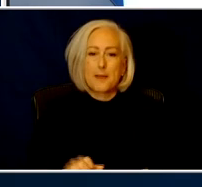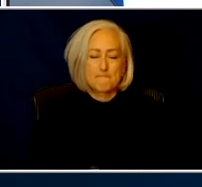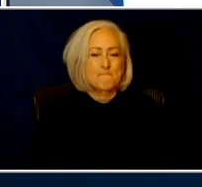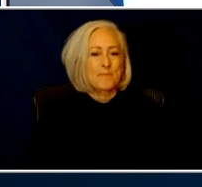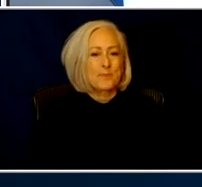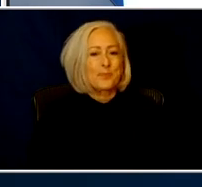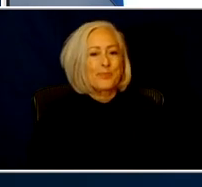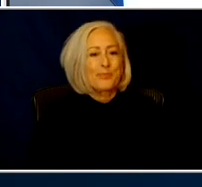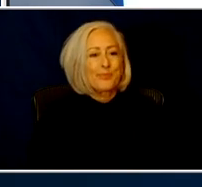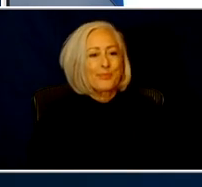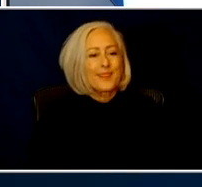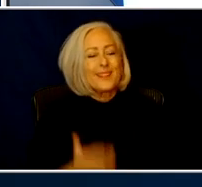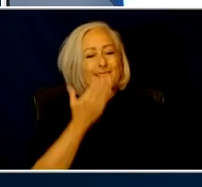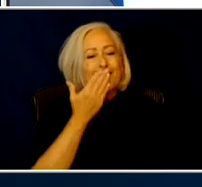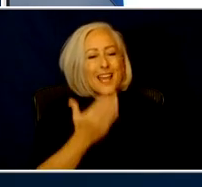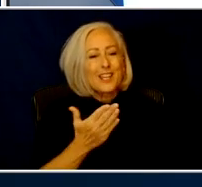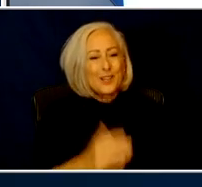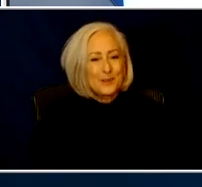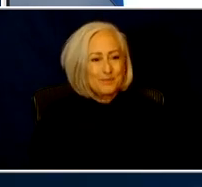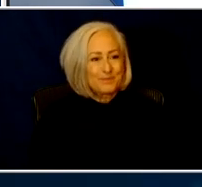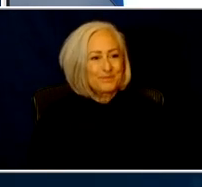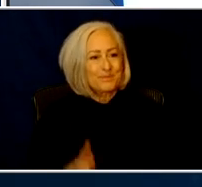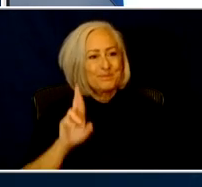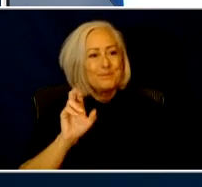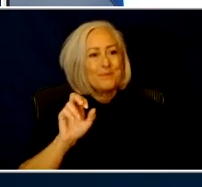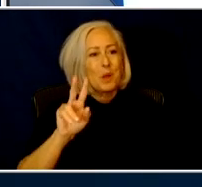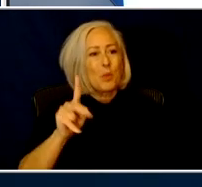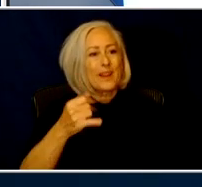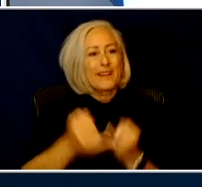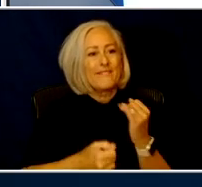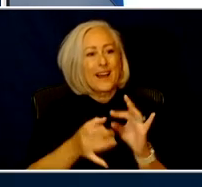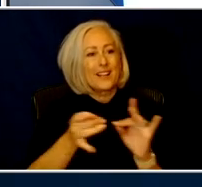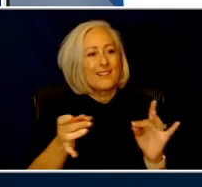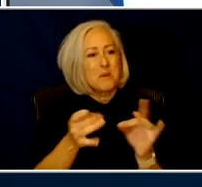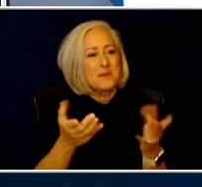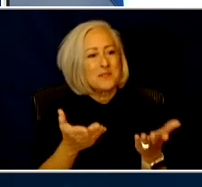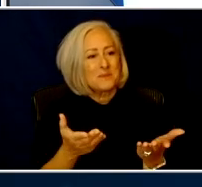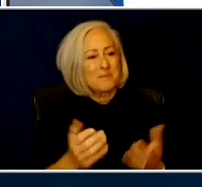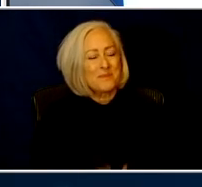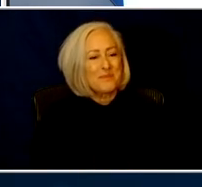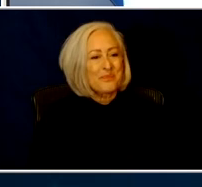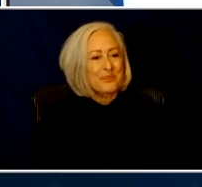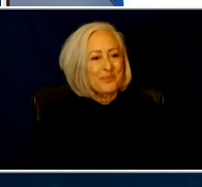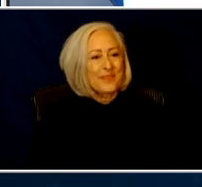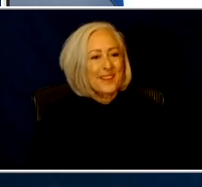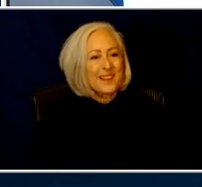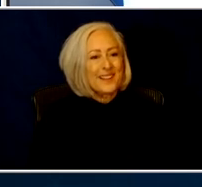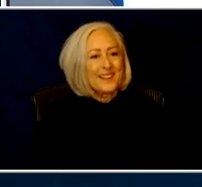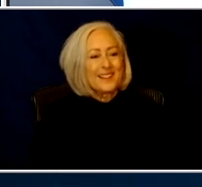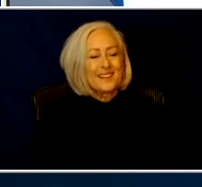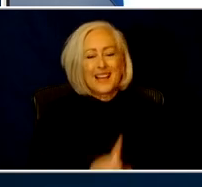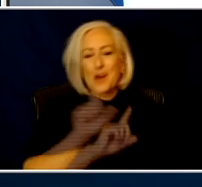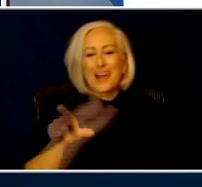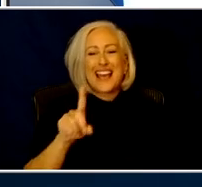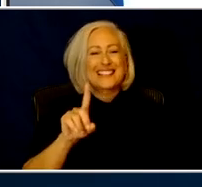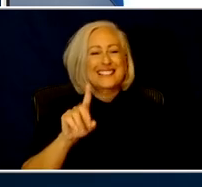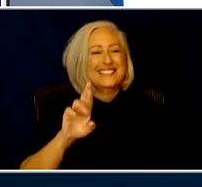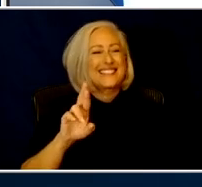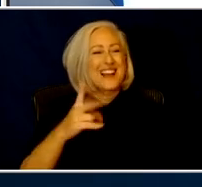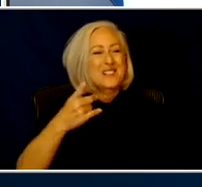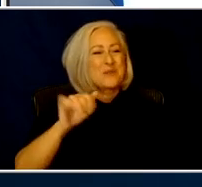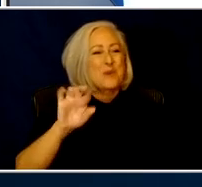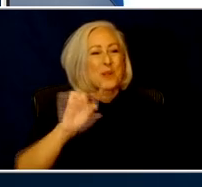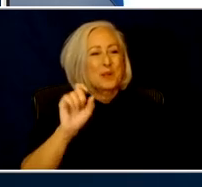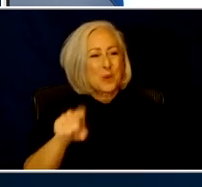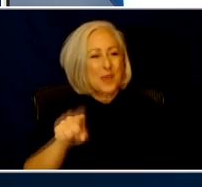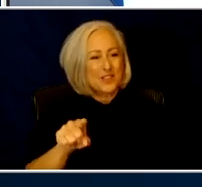And thank you for that. And Rick, final words? Yeah, for my final word, I want to ask Dr. Pullen a question. So we talked